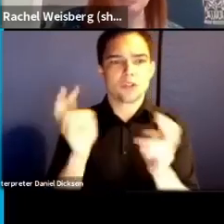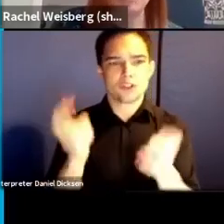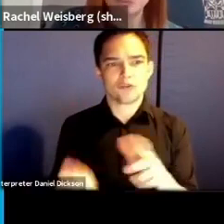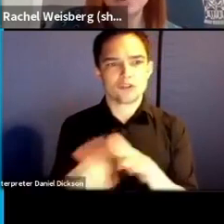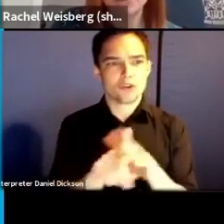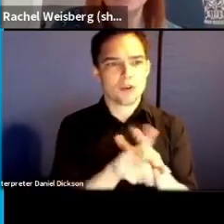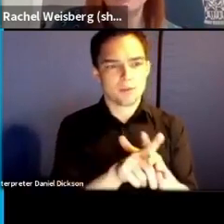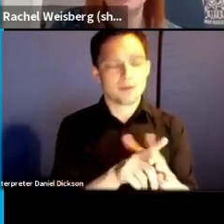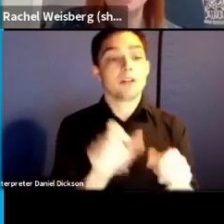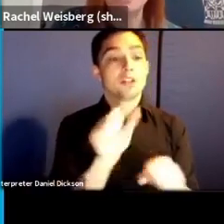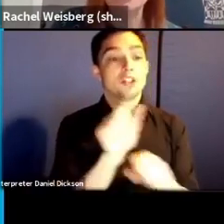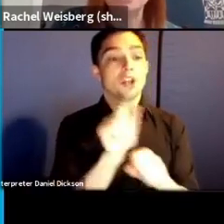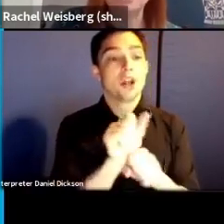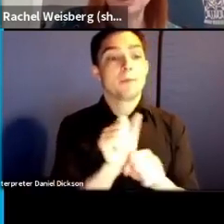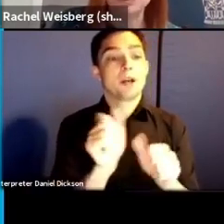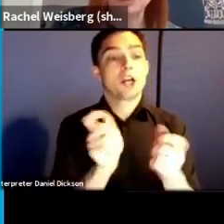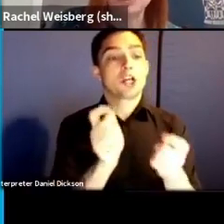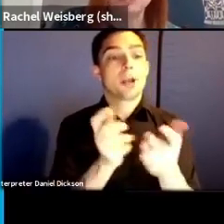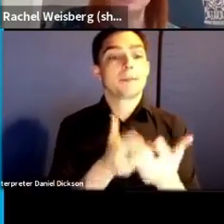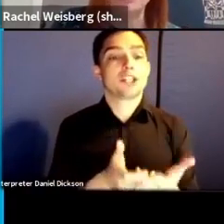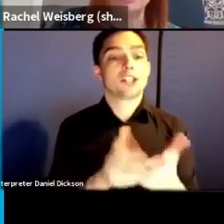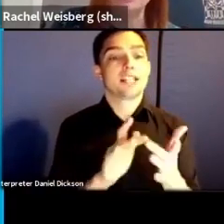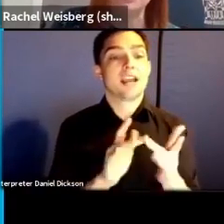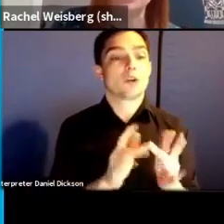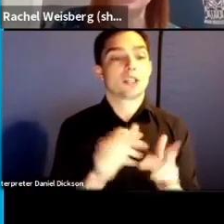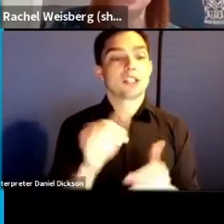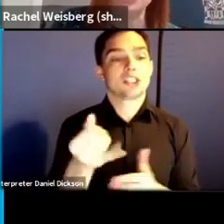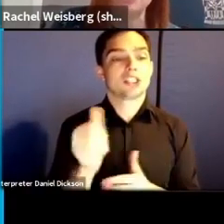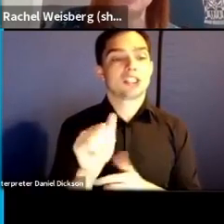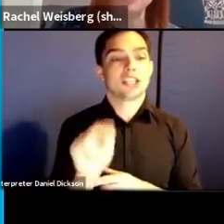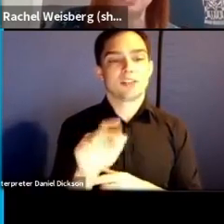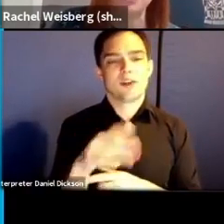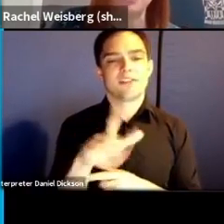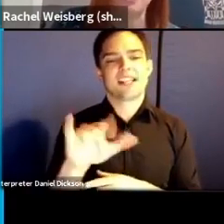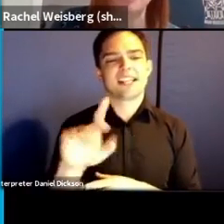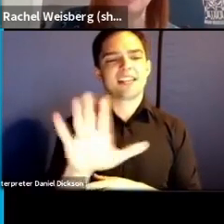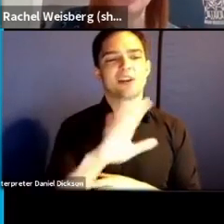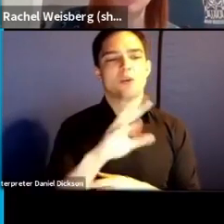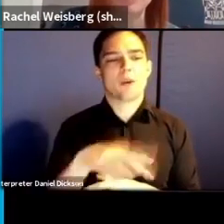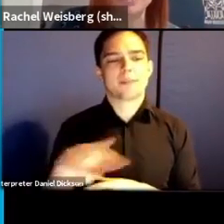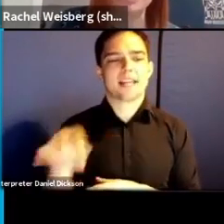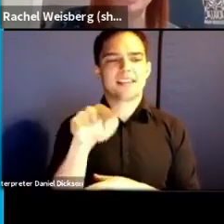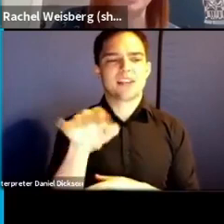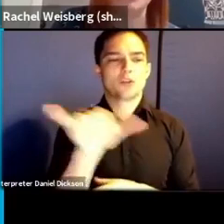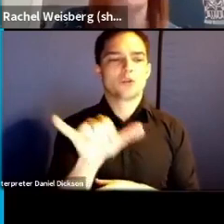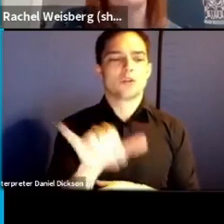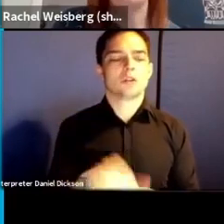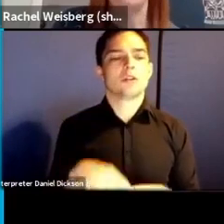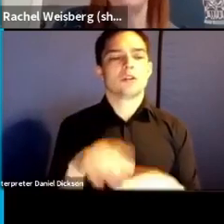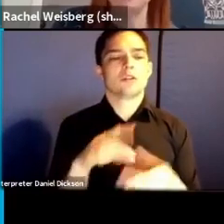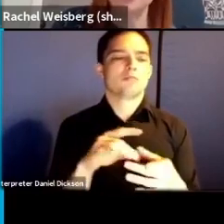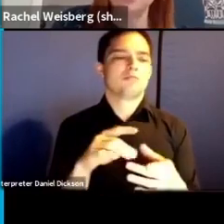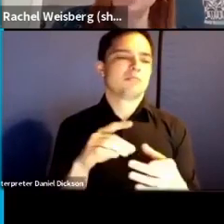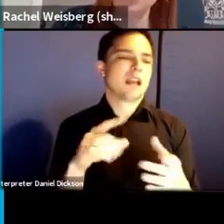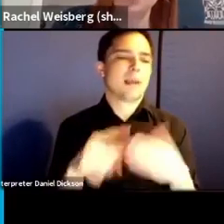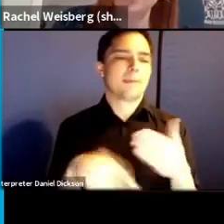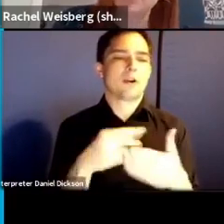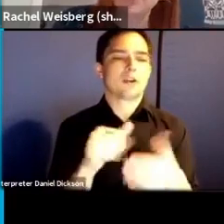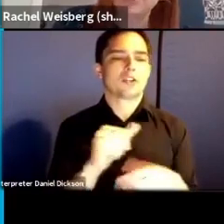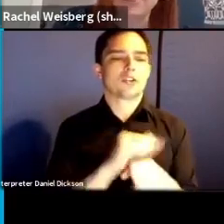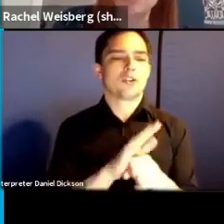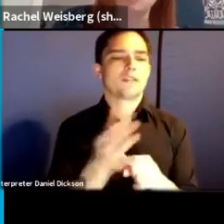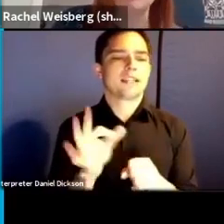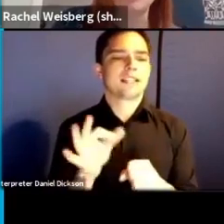The Job Accommodation Network is a fantastic resource. We have a link here to their website all about COVID-19. The ADA